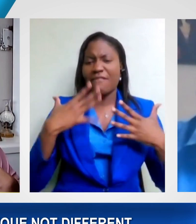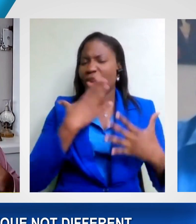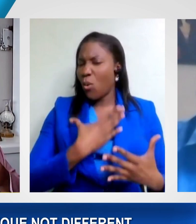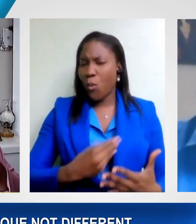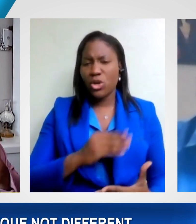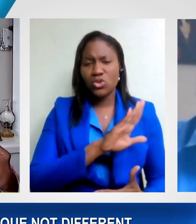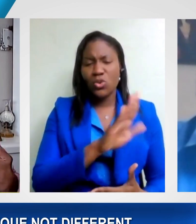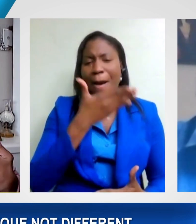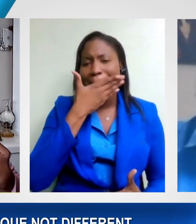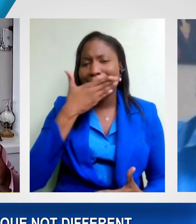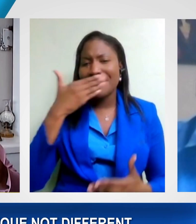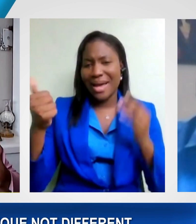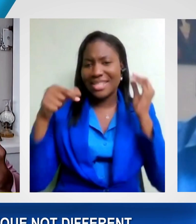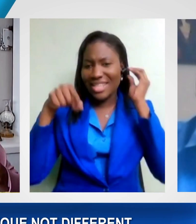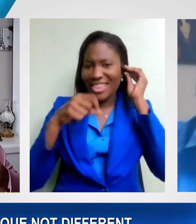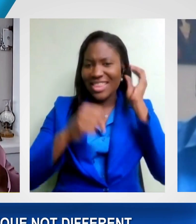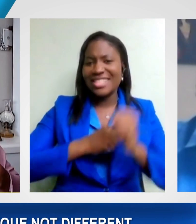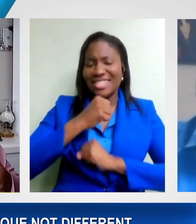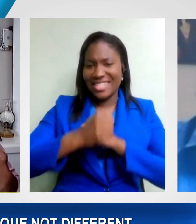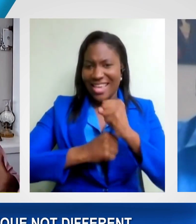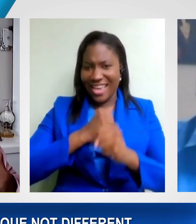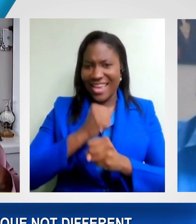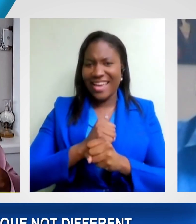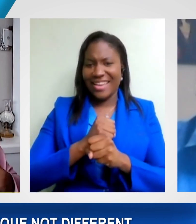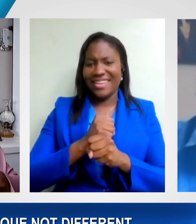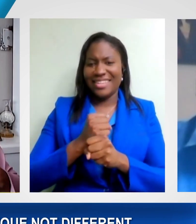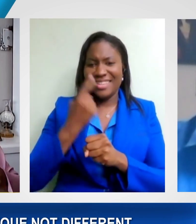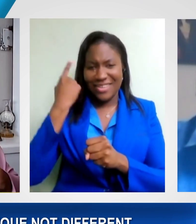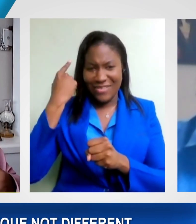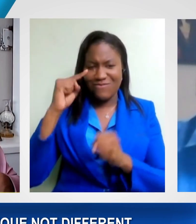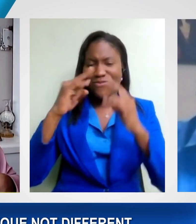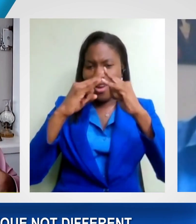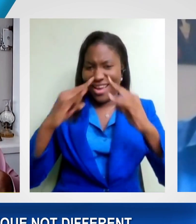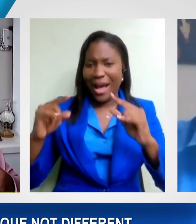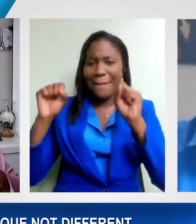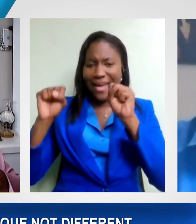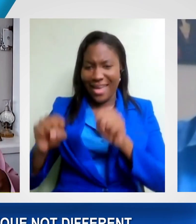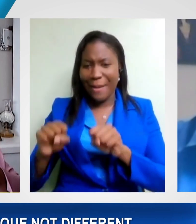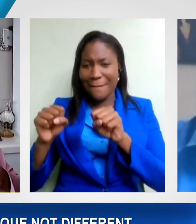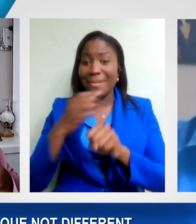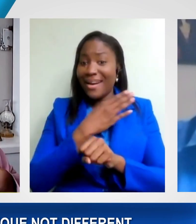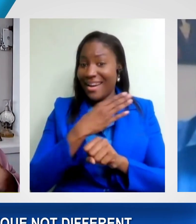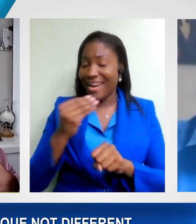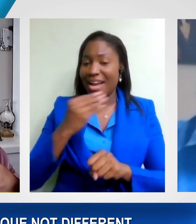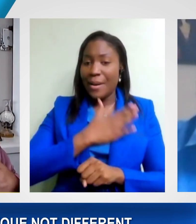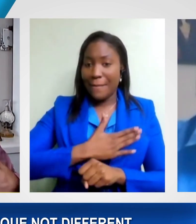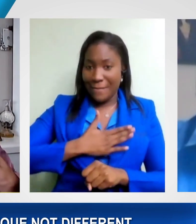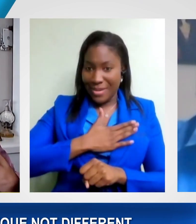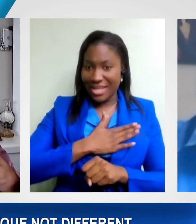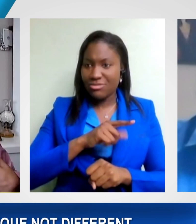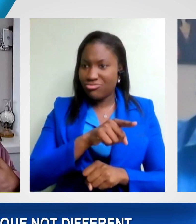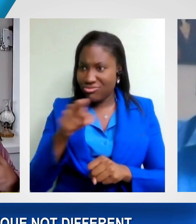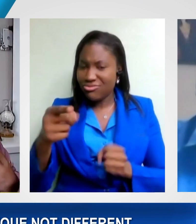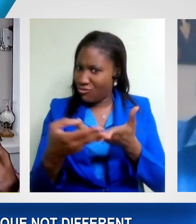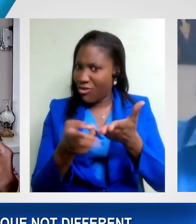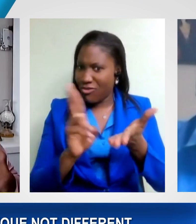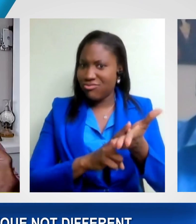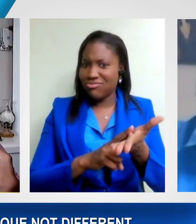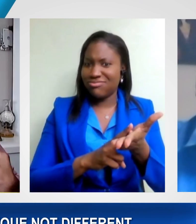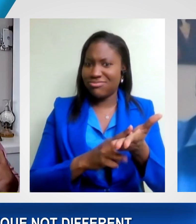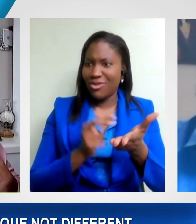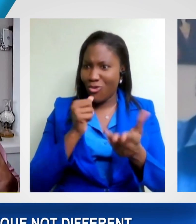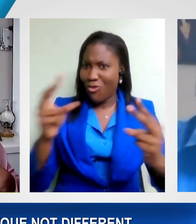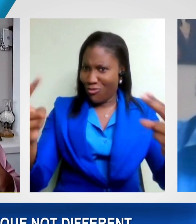of this year's upcoming Camp Able. And guys, please sign up on, you know, reach